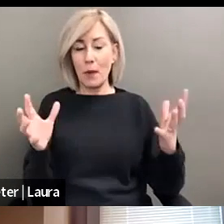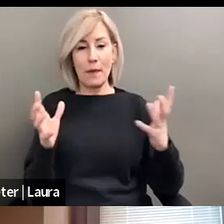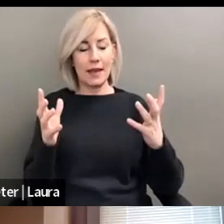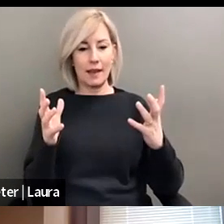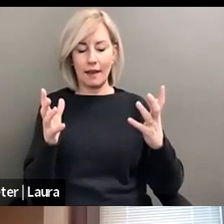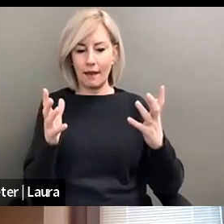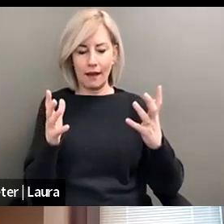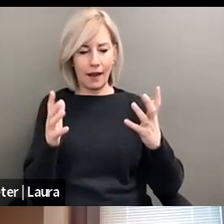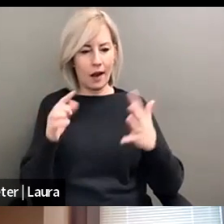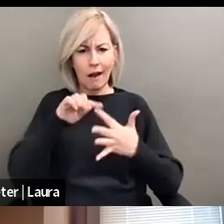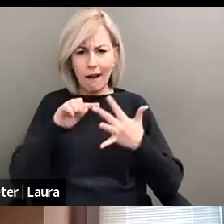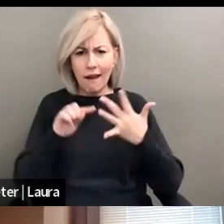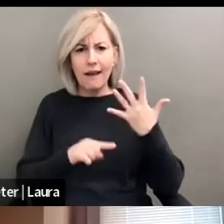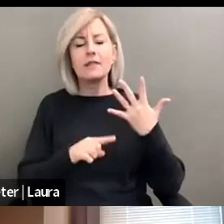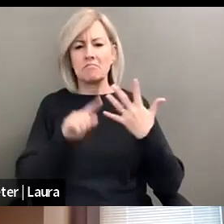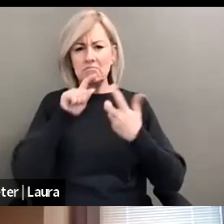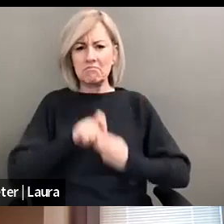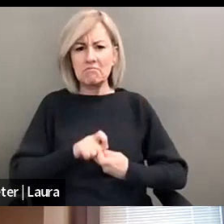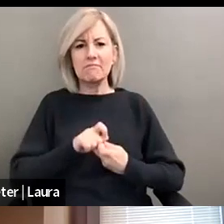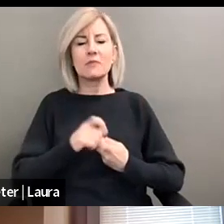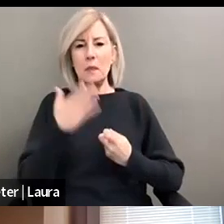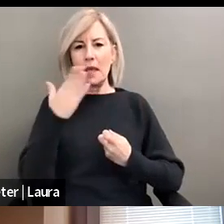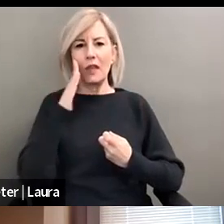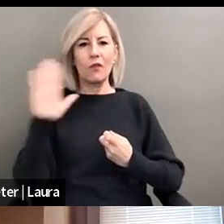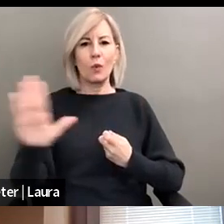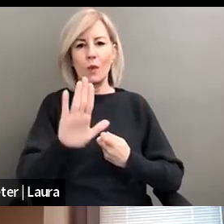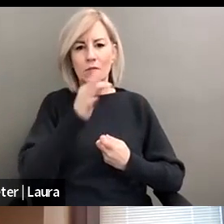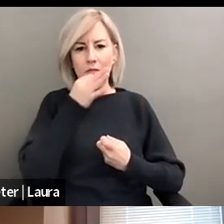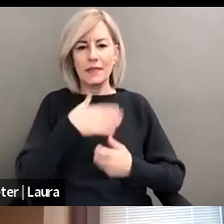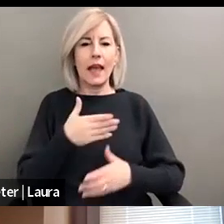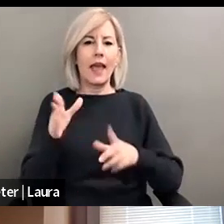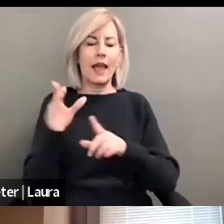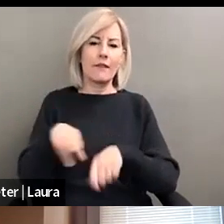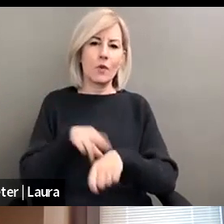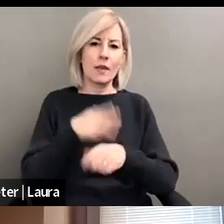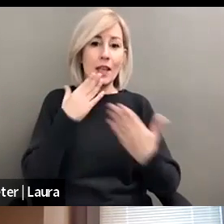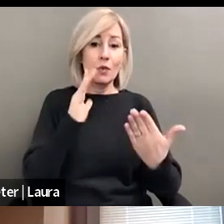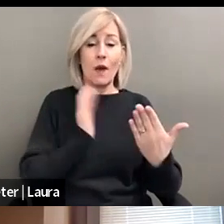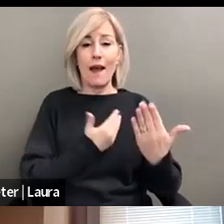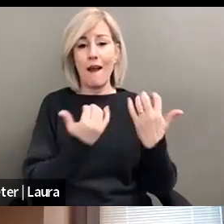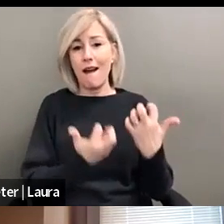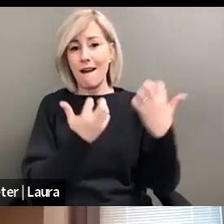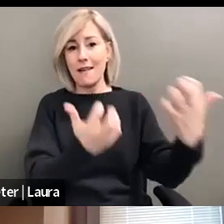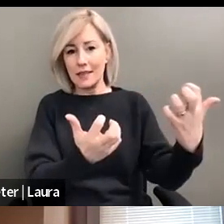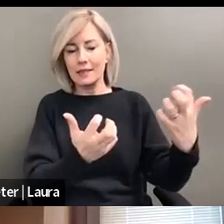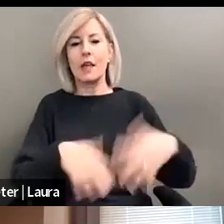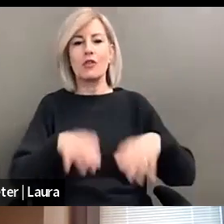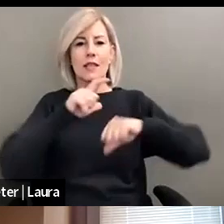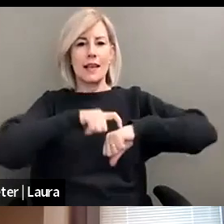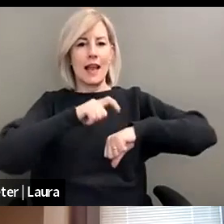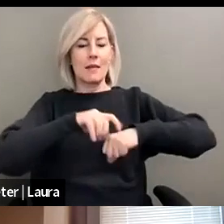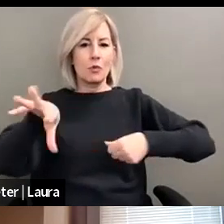and outs. So thank you for your expertise. And of course, thank you to our audience who took the time to